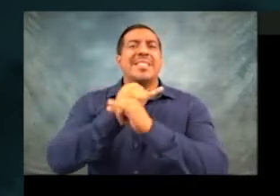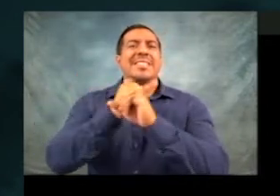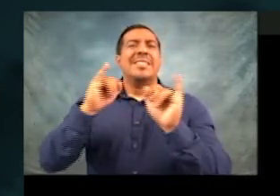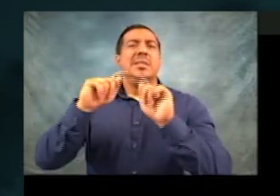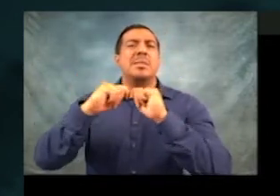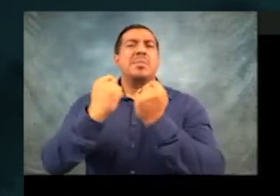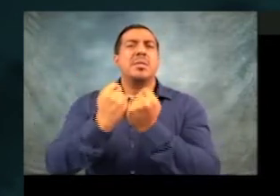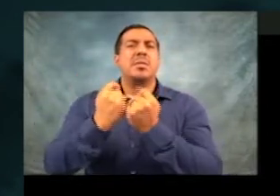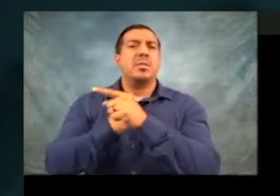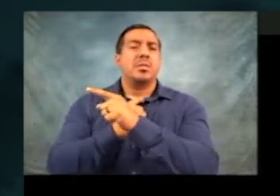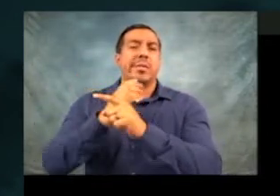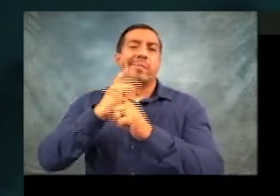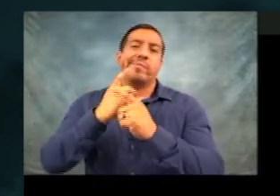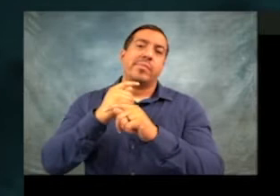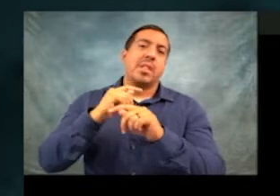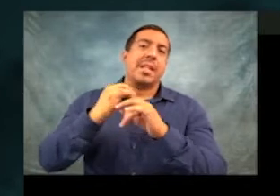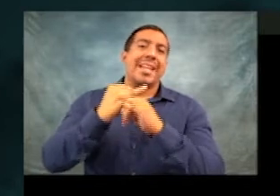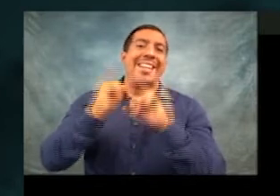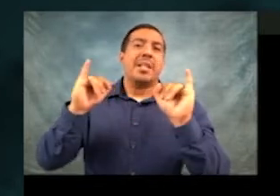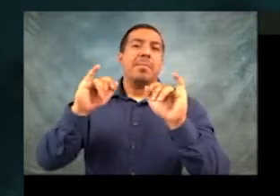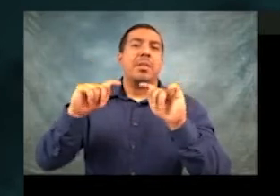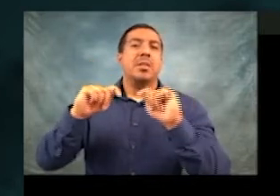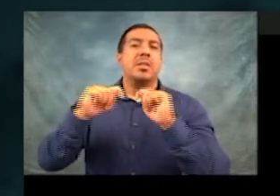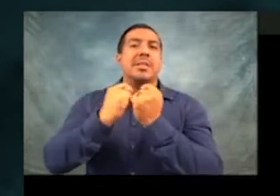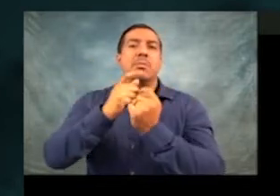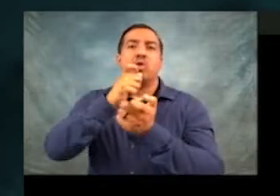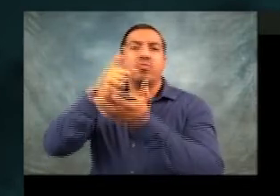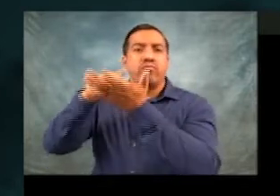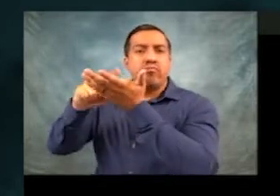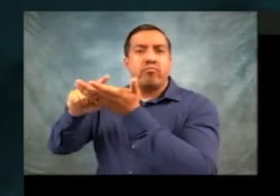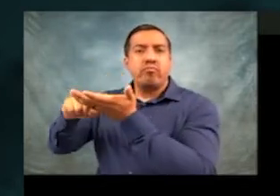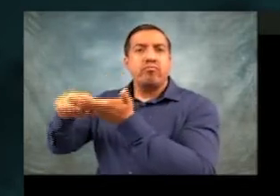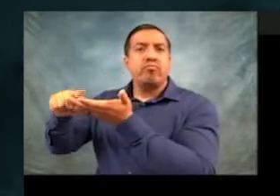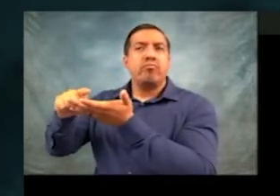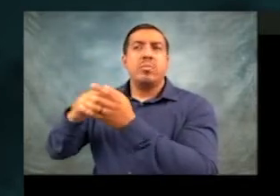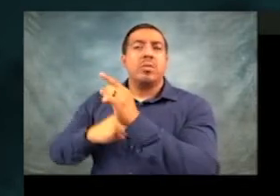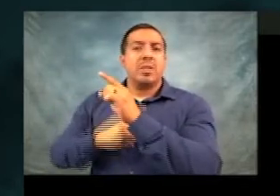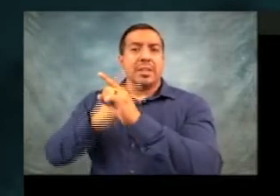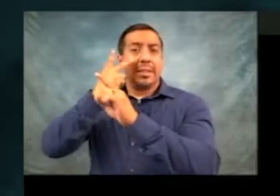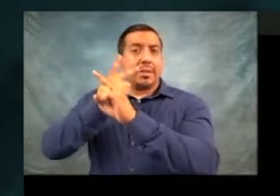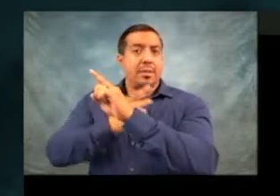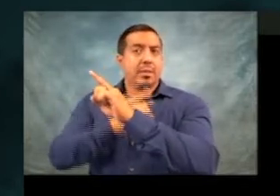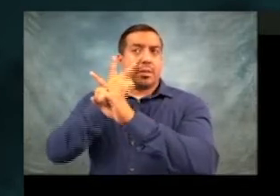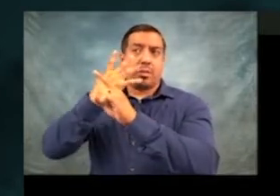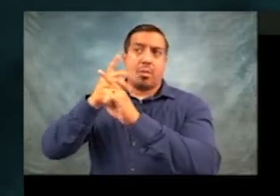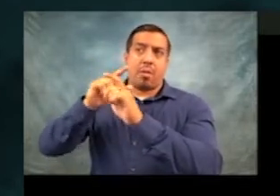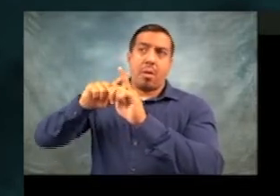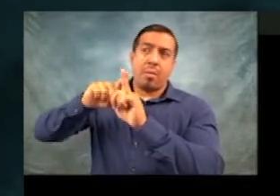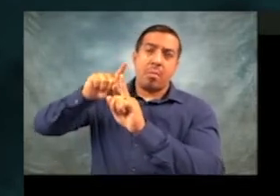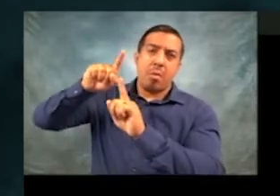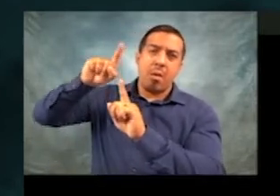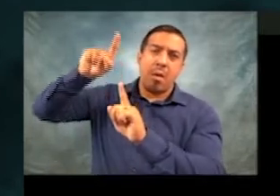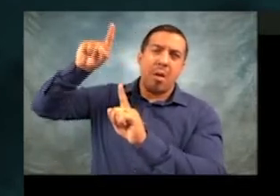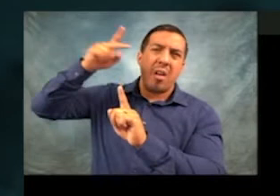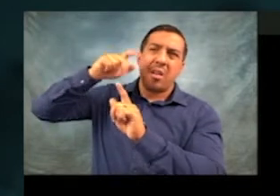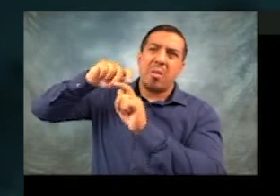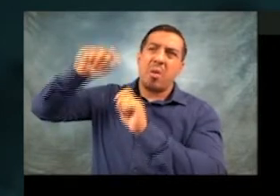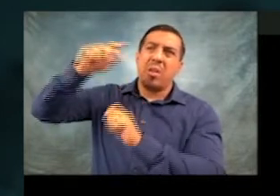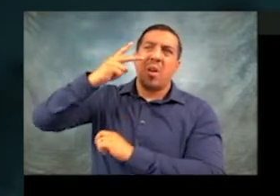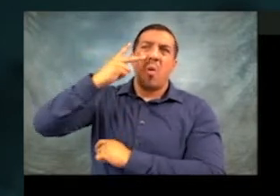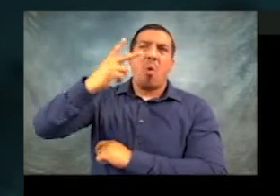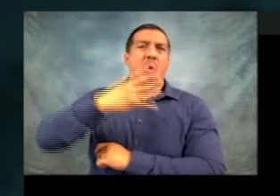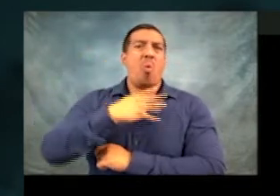team taking an independent analysis from that area. You can see just how high that mark was. That